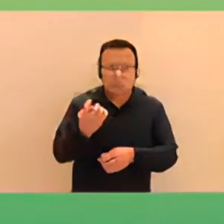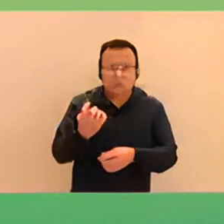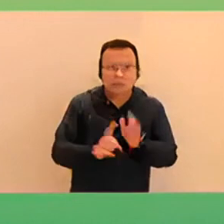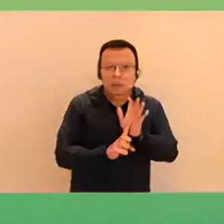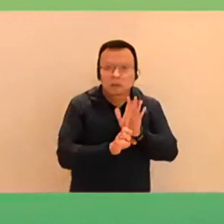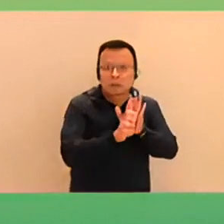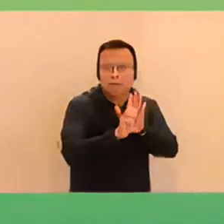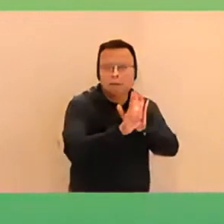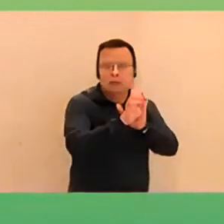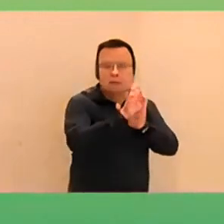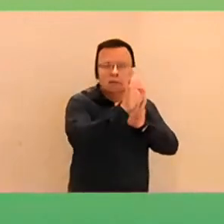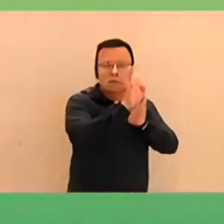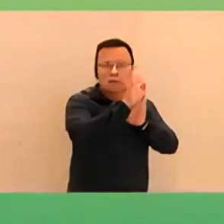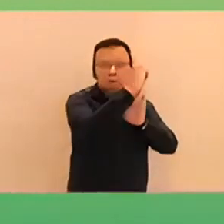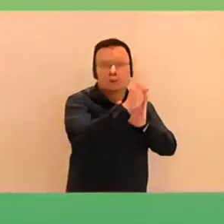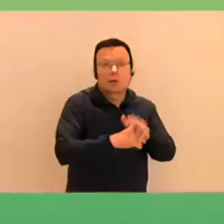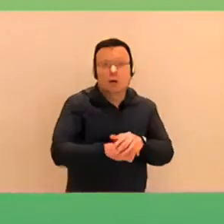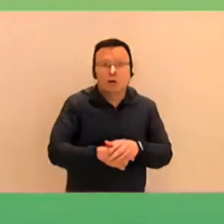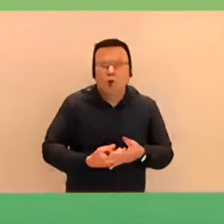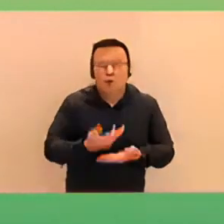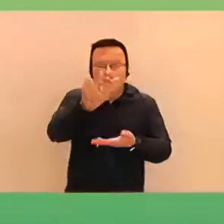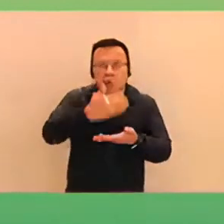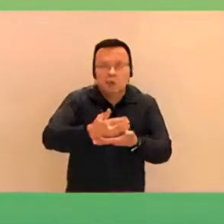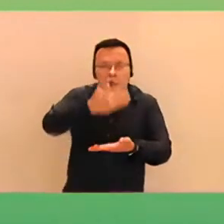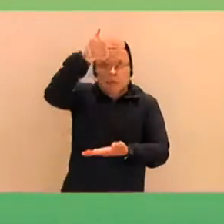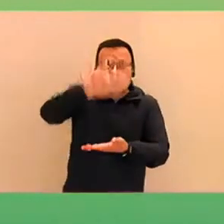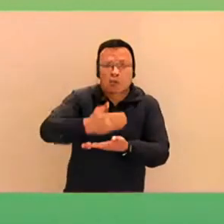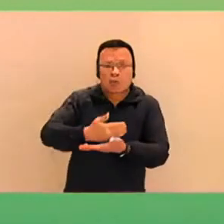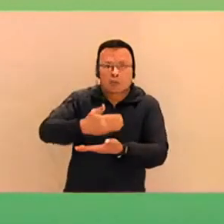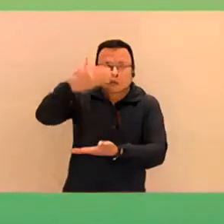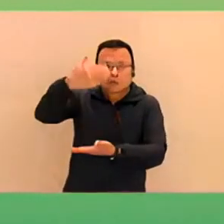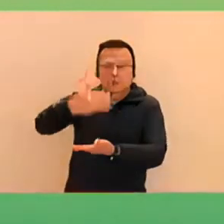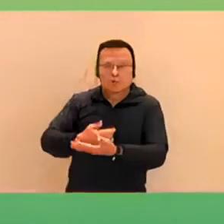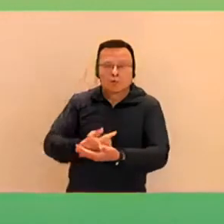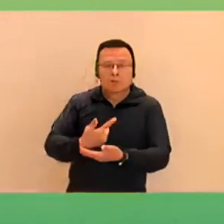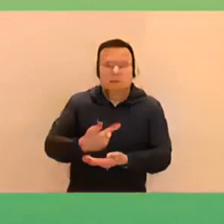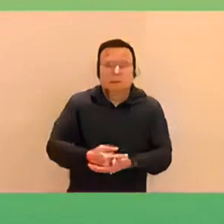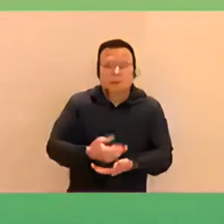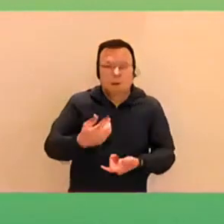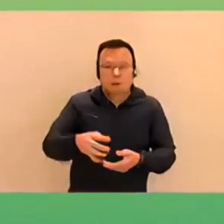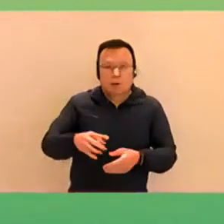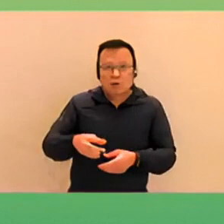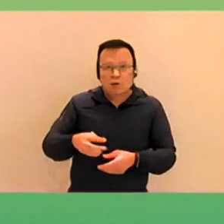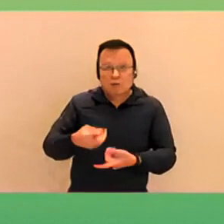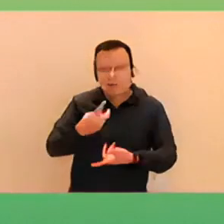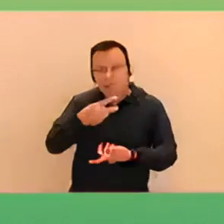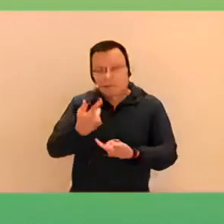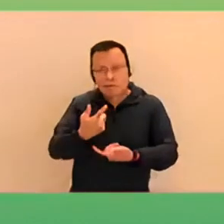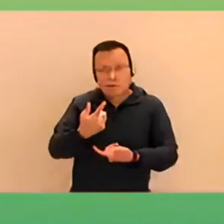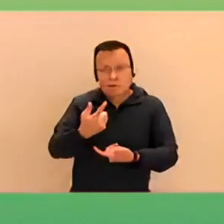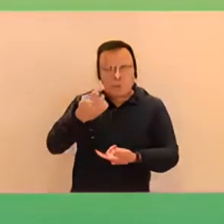this project, we also develop some new model and a new type of system, try